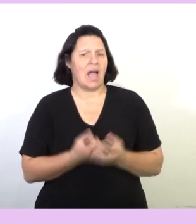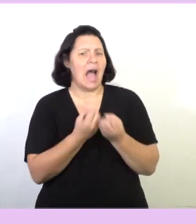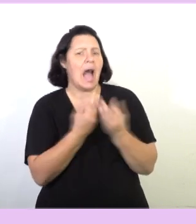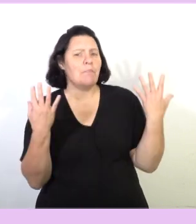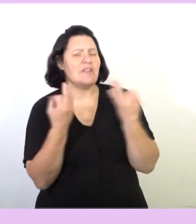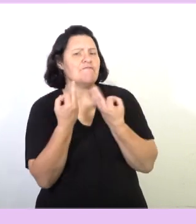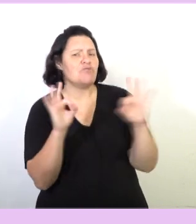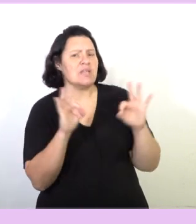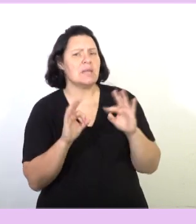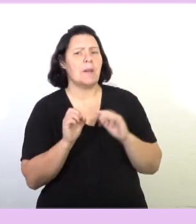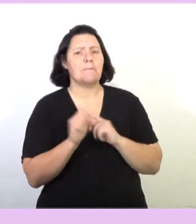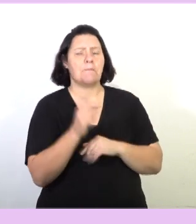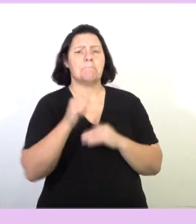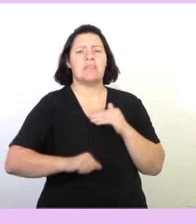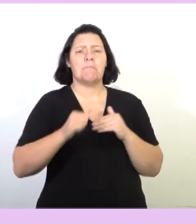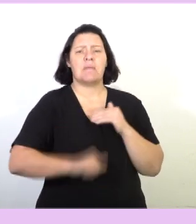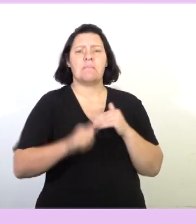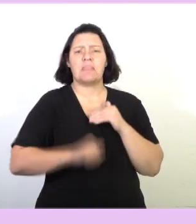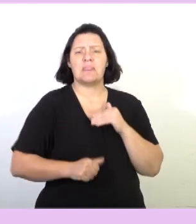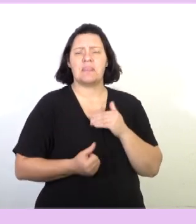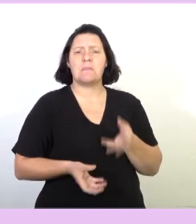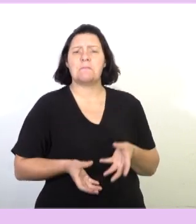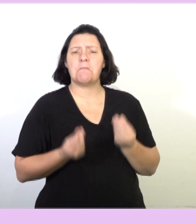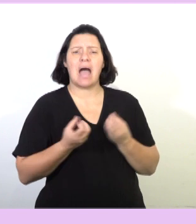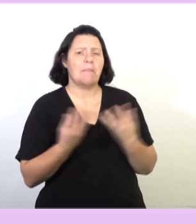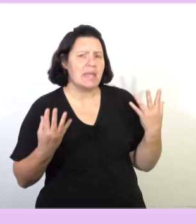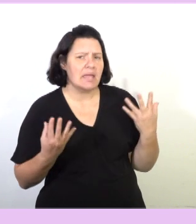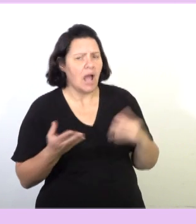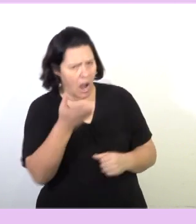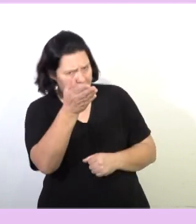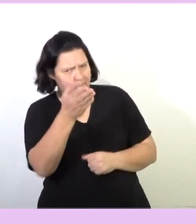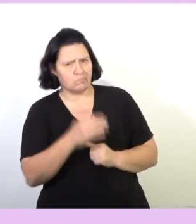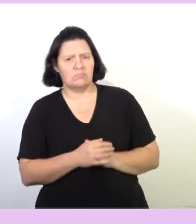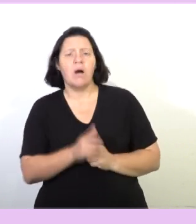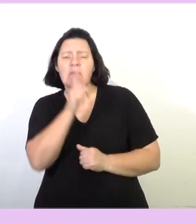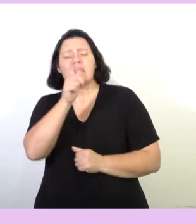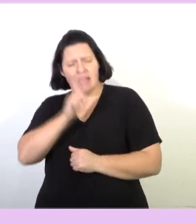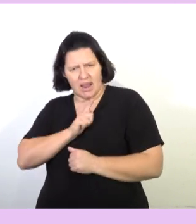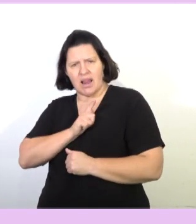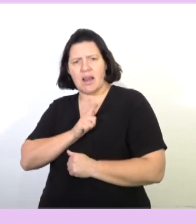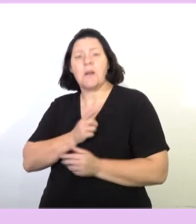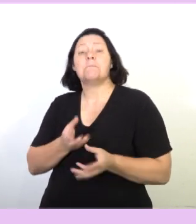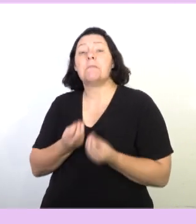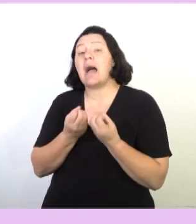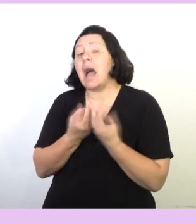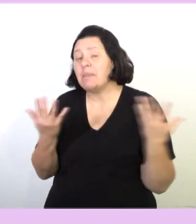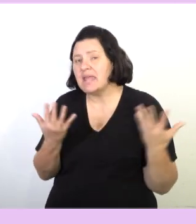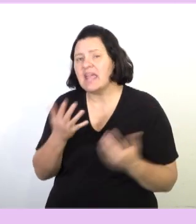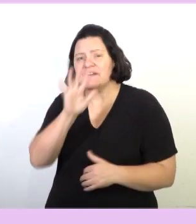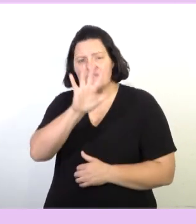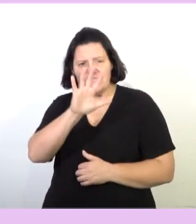How many free text messages does Dino get per month? From the given scenario, it is there. We were told that Dino